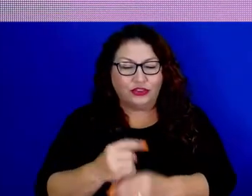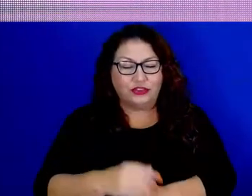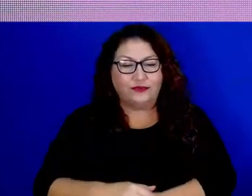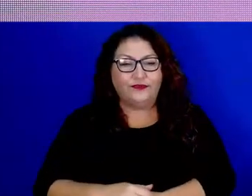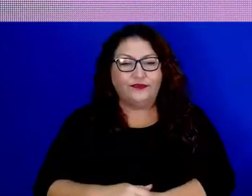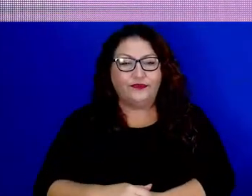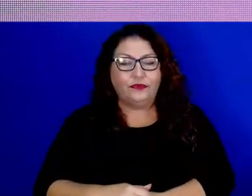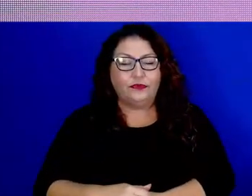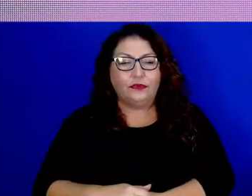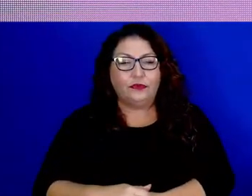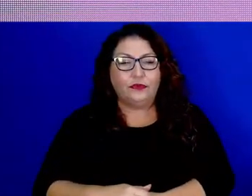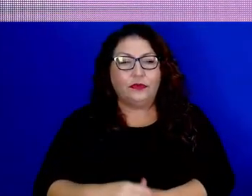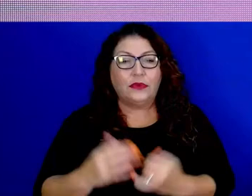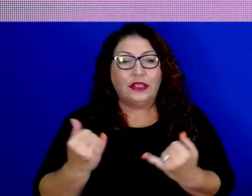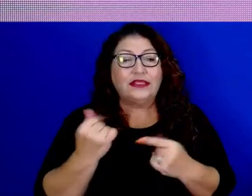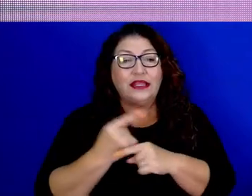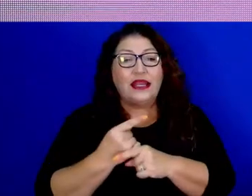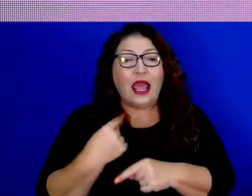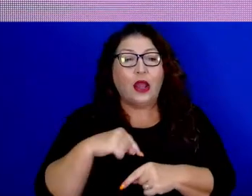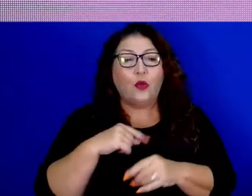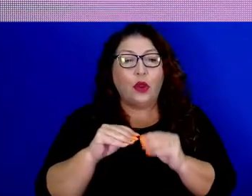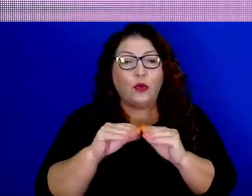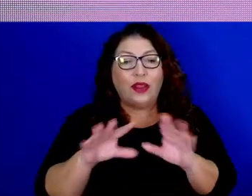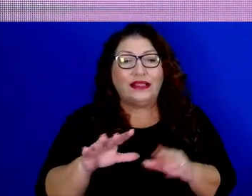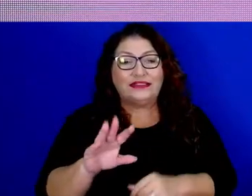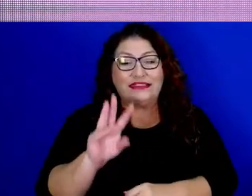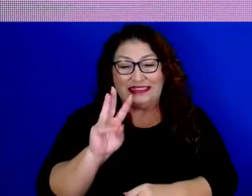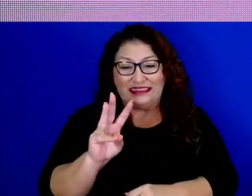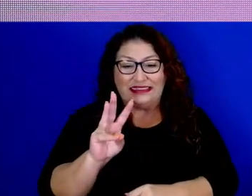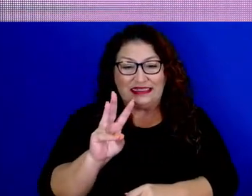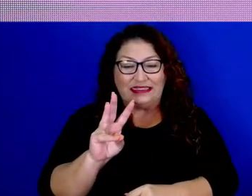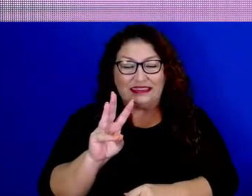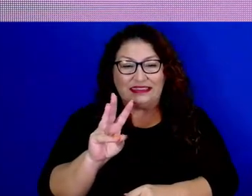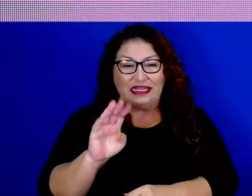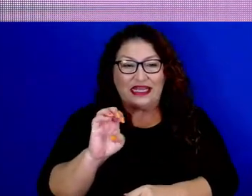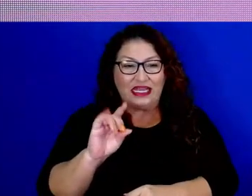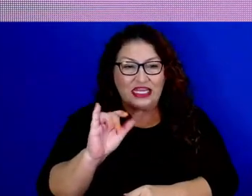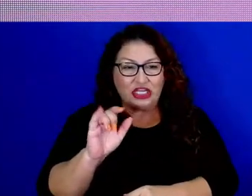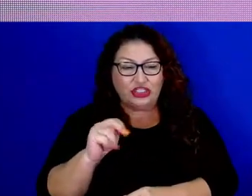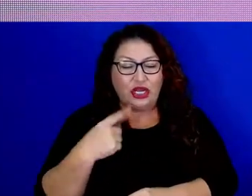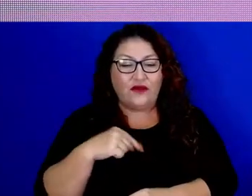Today, we release the sixth edition of our Gender Equality Index.